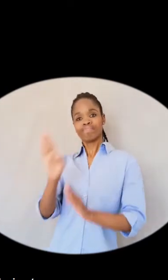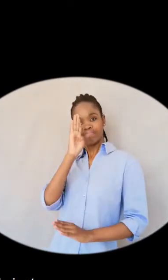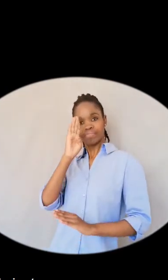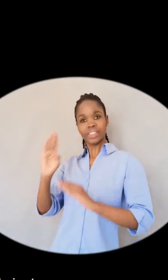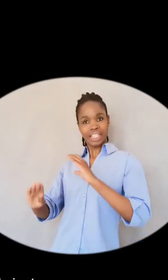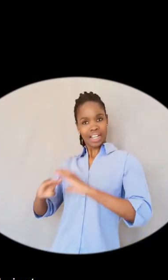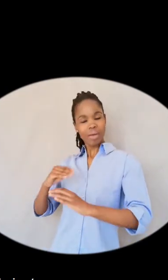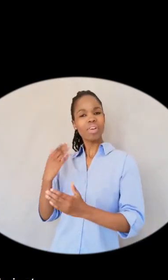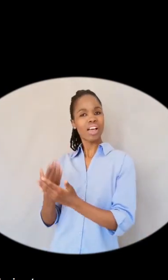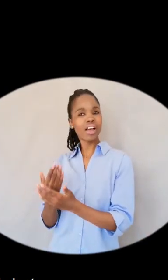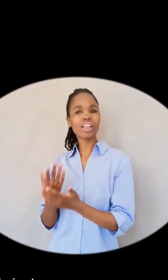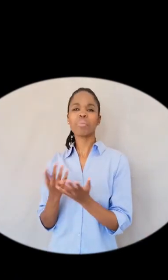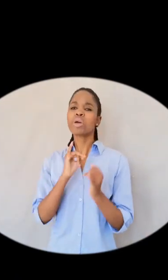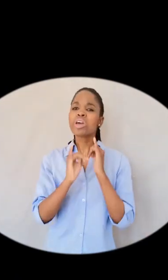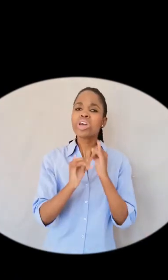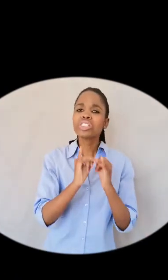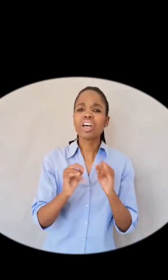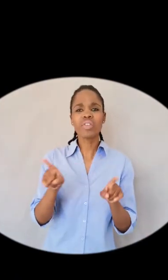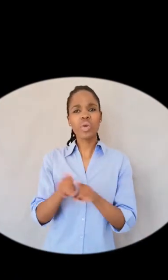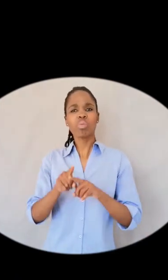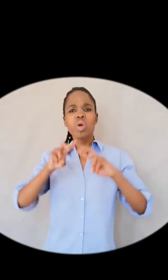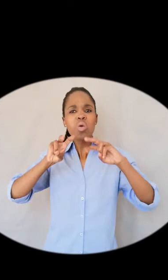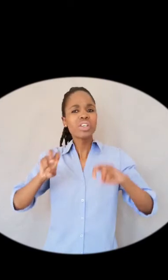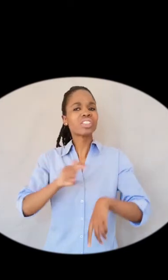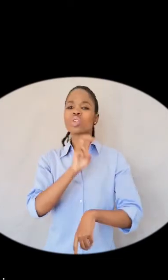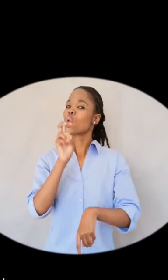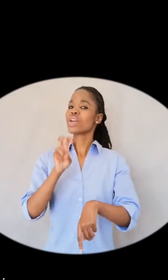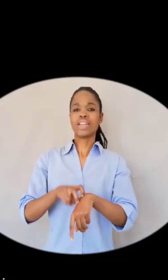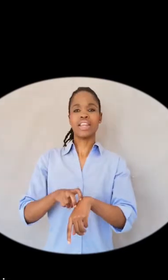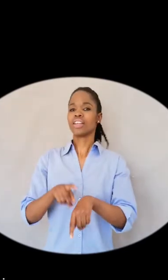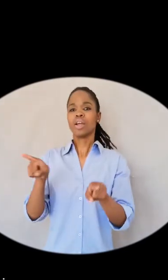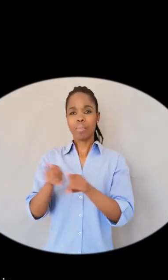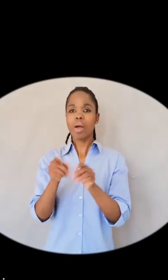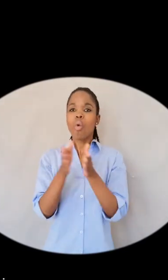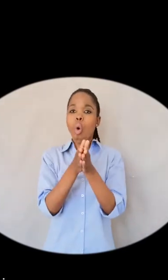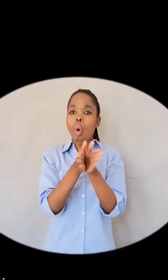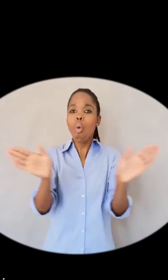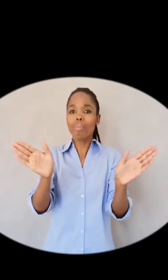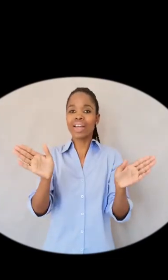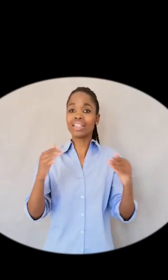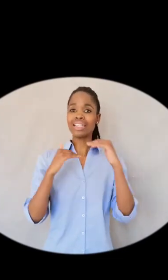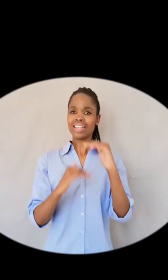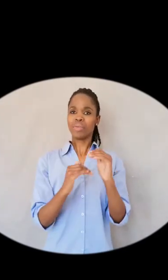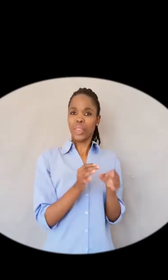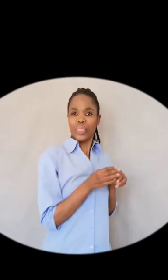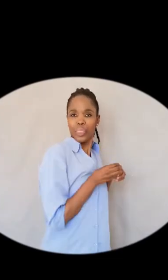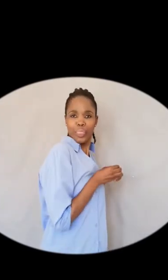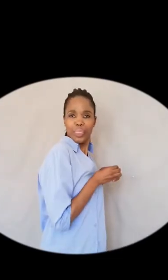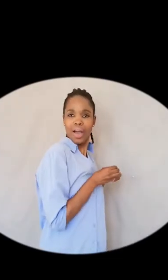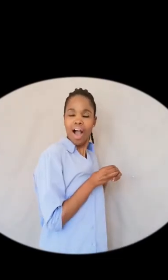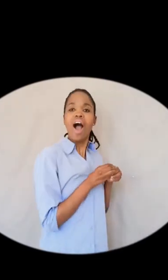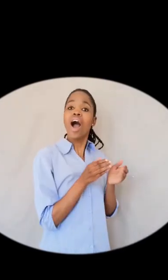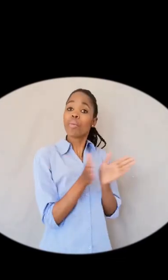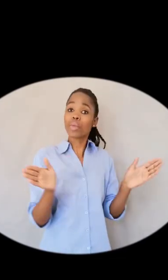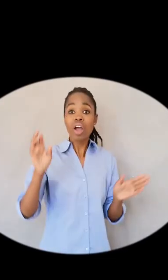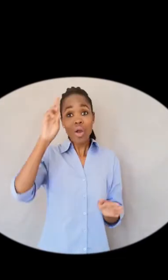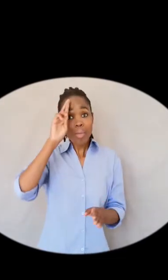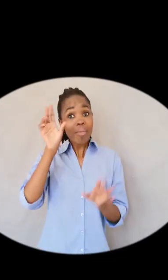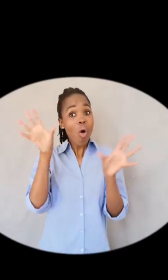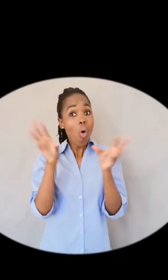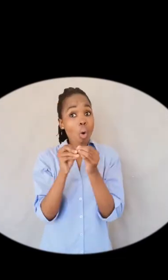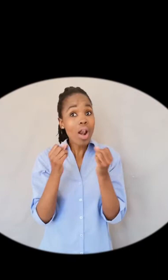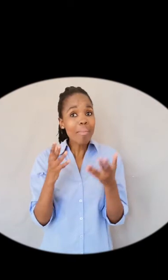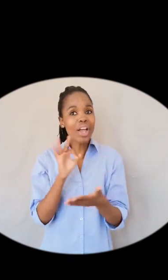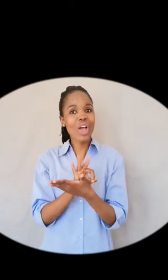us and we'll put it on there. No screening, no nothing. What we're trying to do is open up the market. So think about that 13 million people.